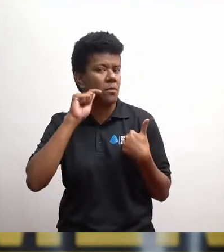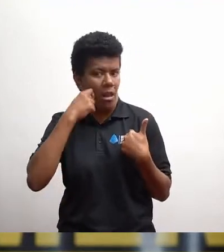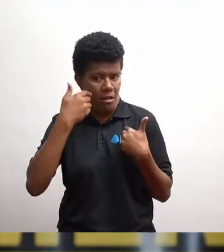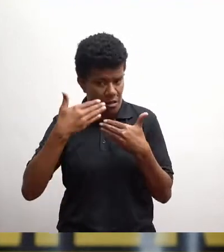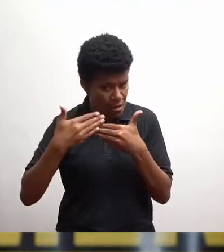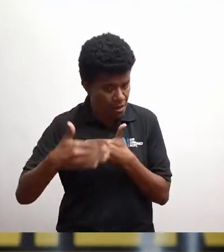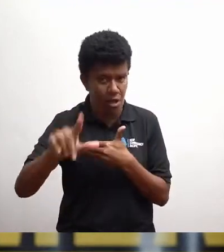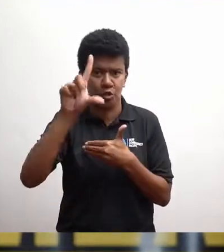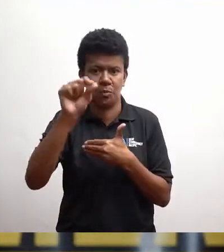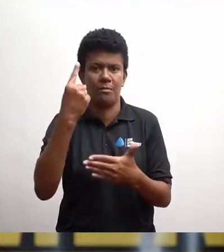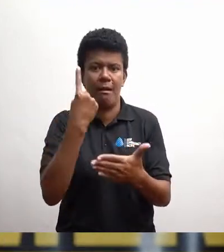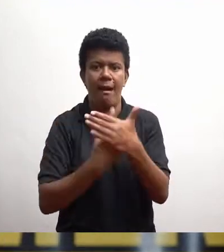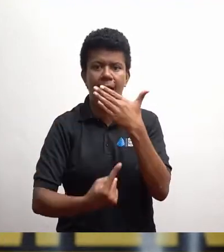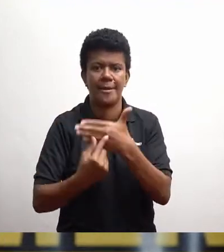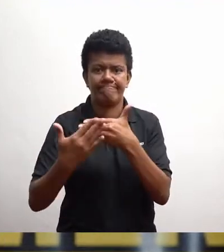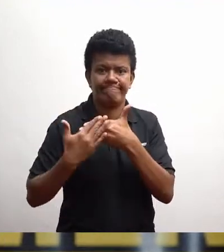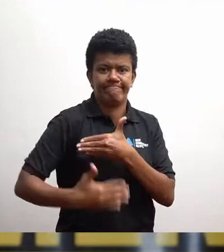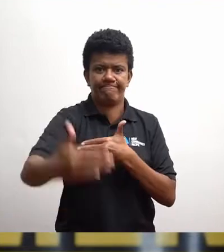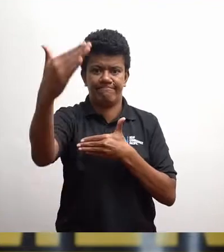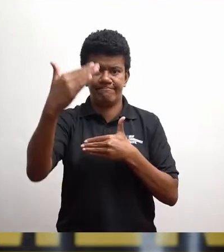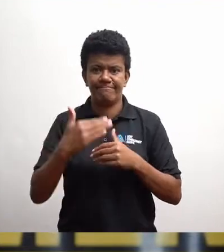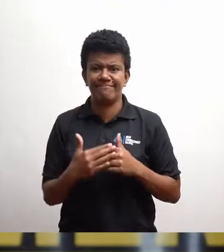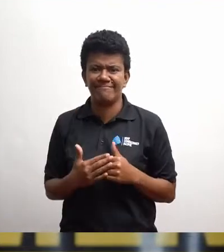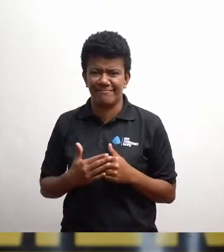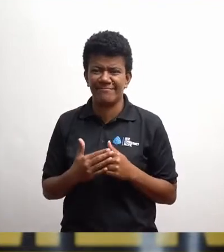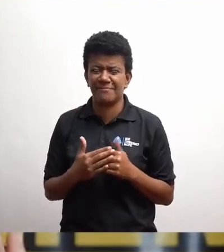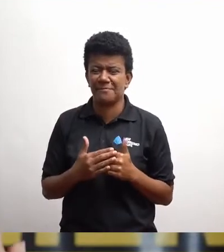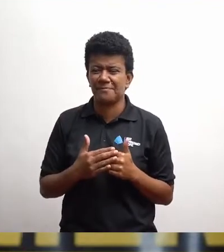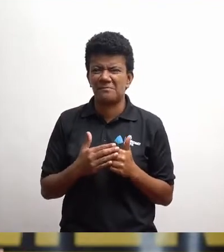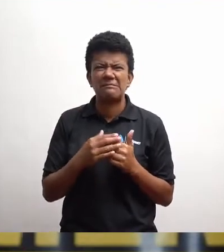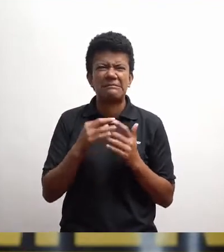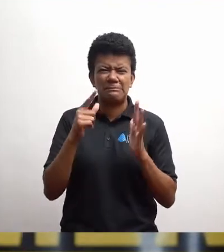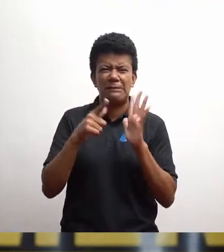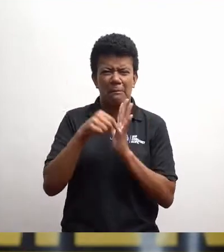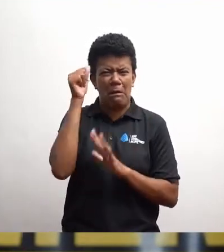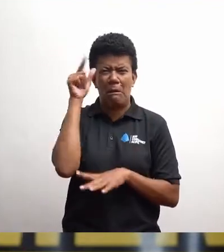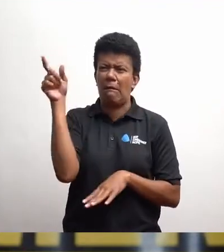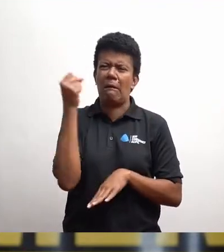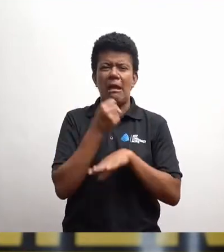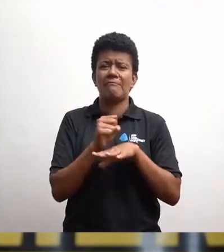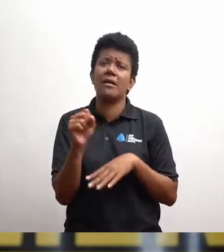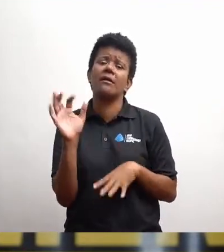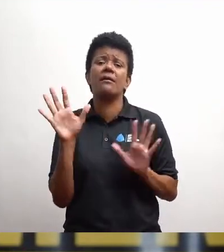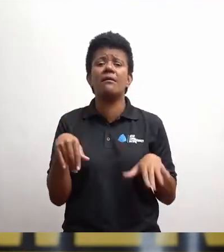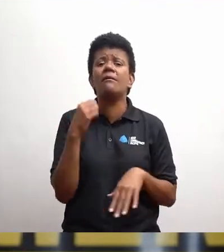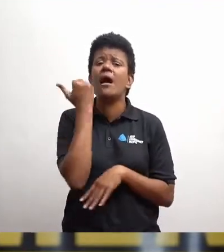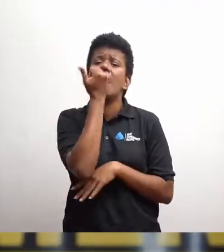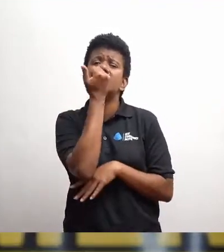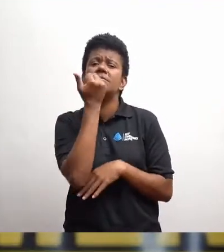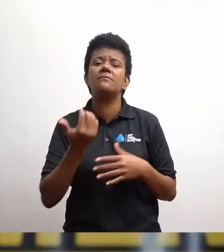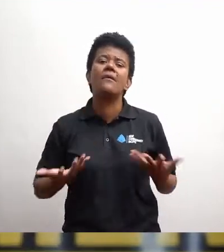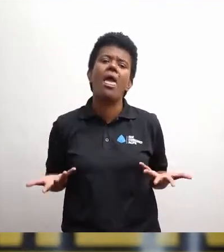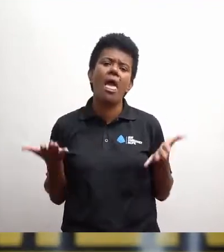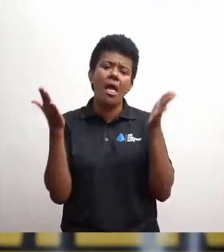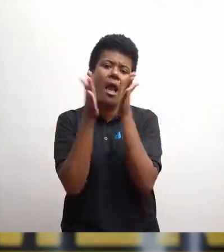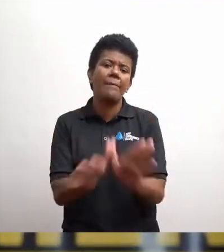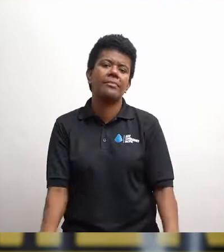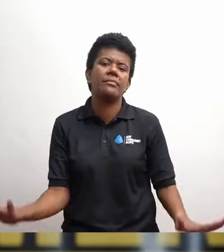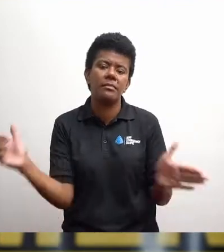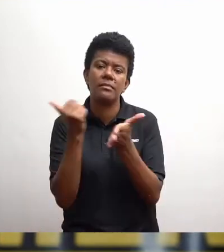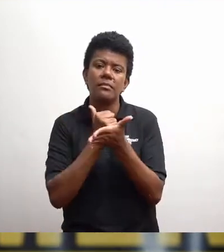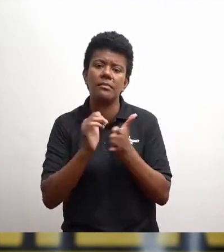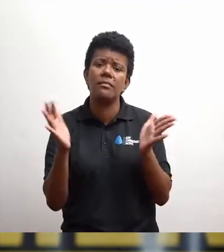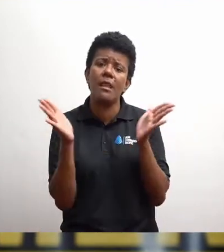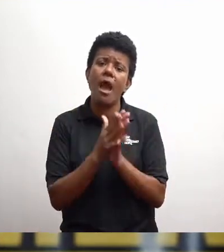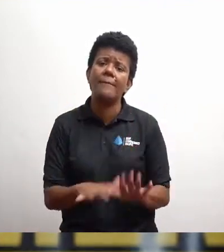humans that when governments say that, they say one thing and then they can often do the other. But we still have all of